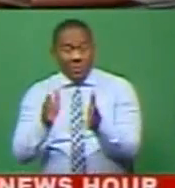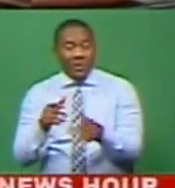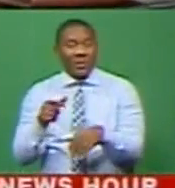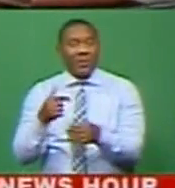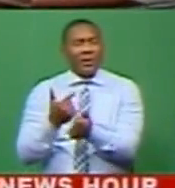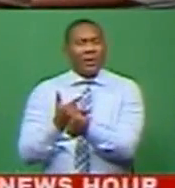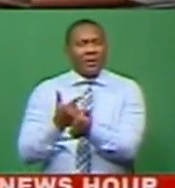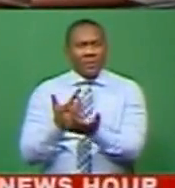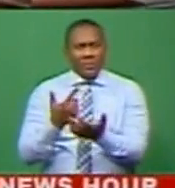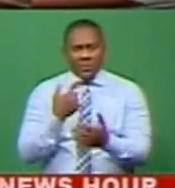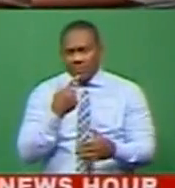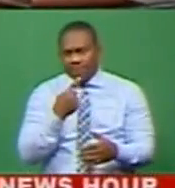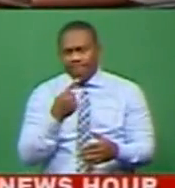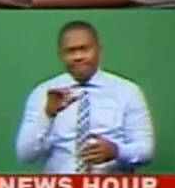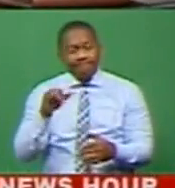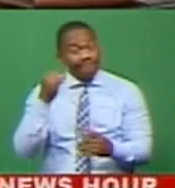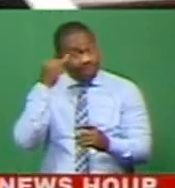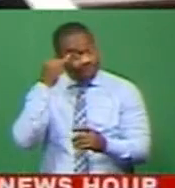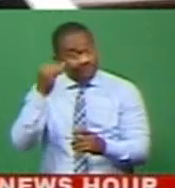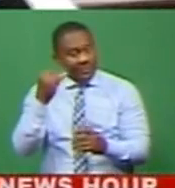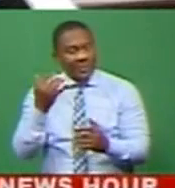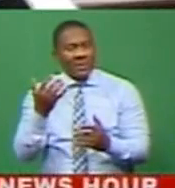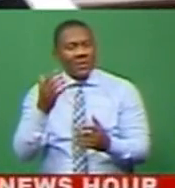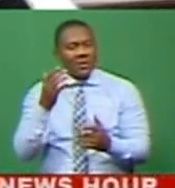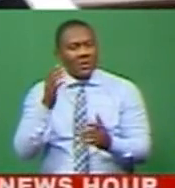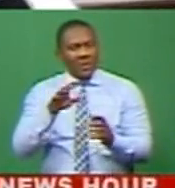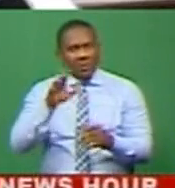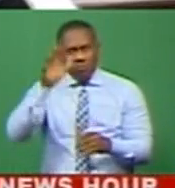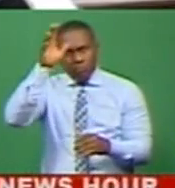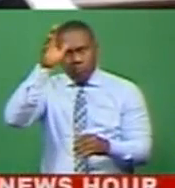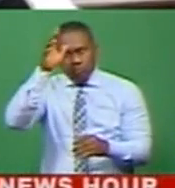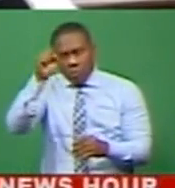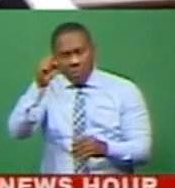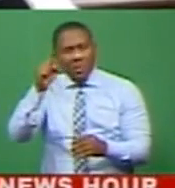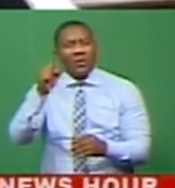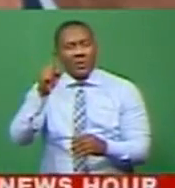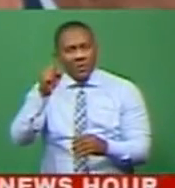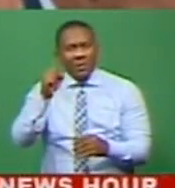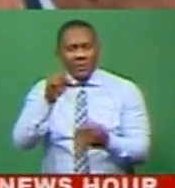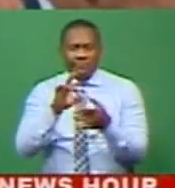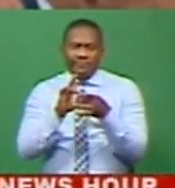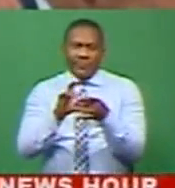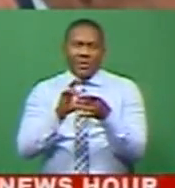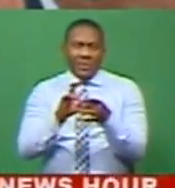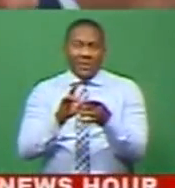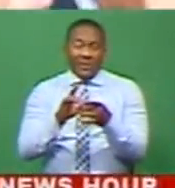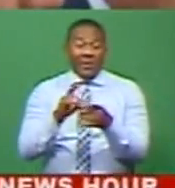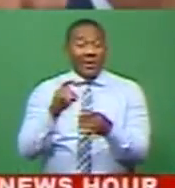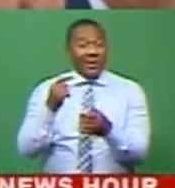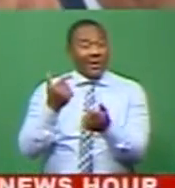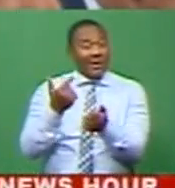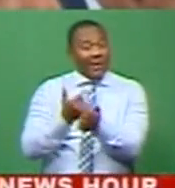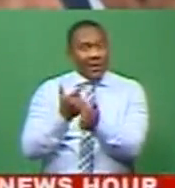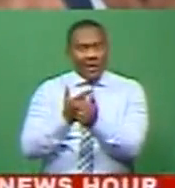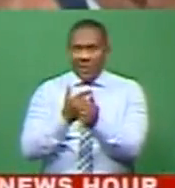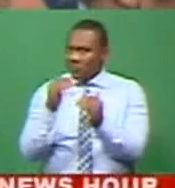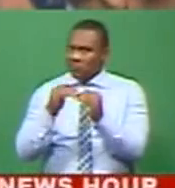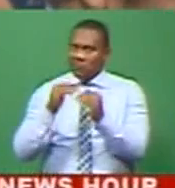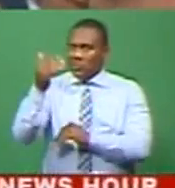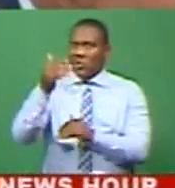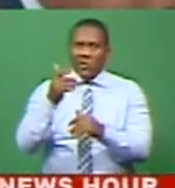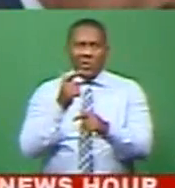Rico, said the move is also to conceptualize the Ghana Beyond Aid agenda. Foundation in CIDE has a